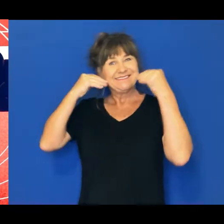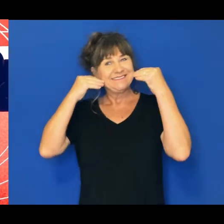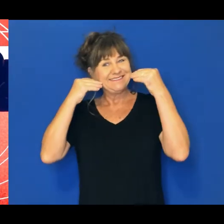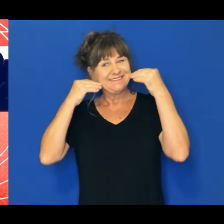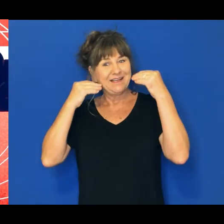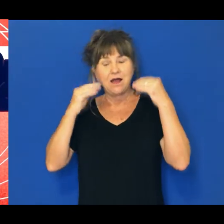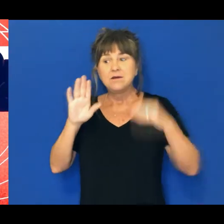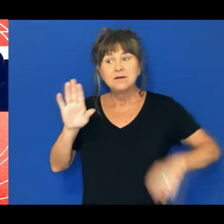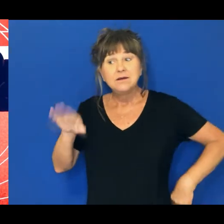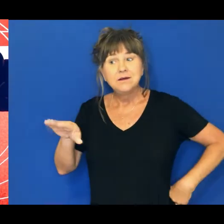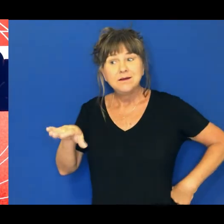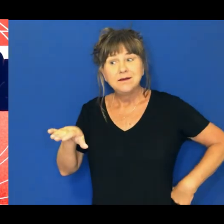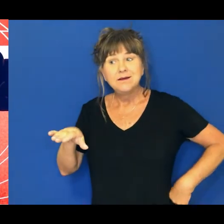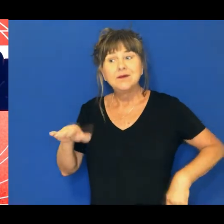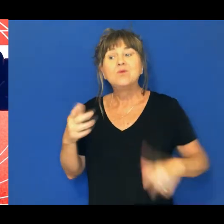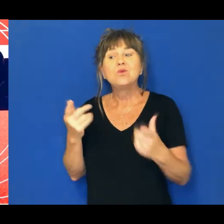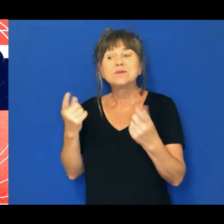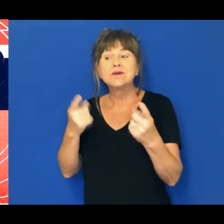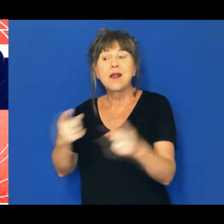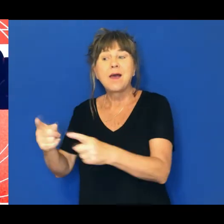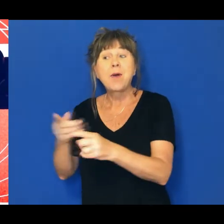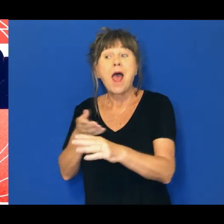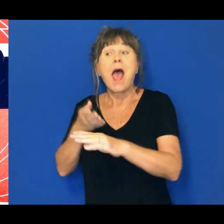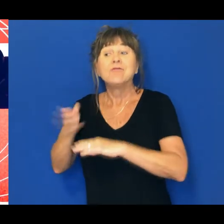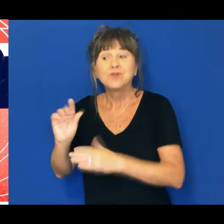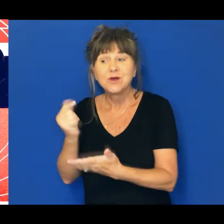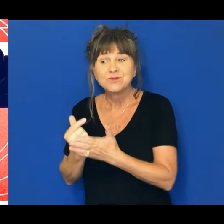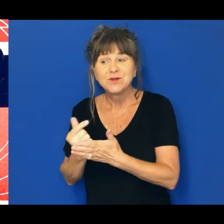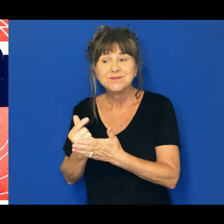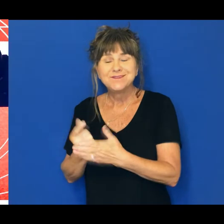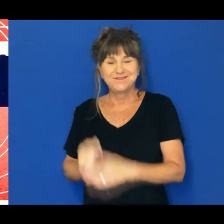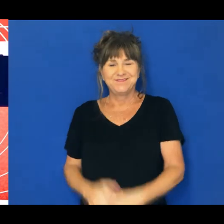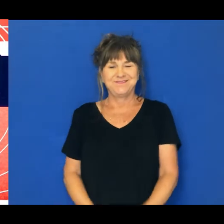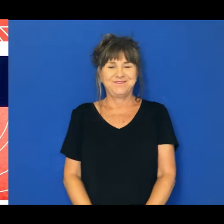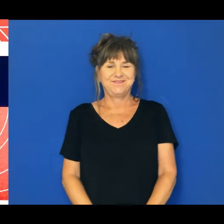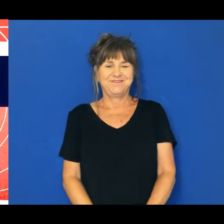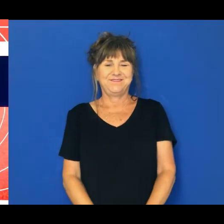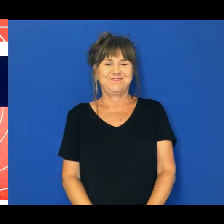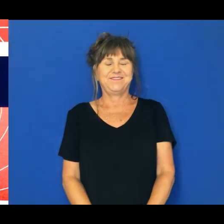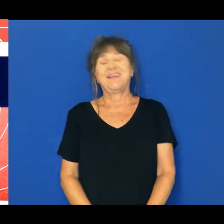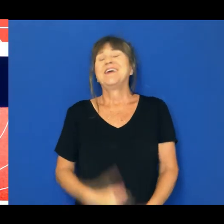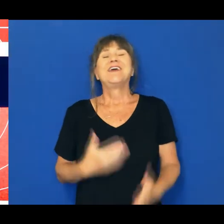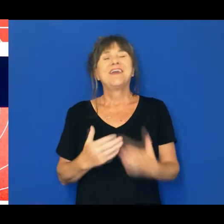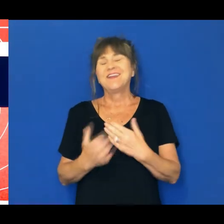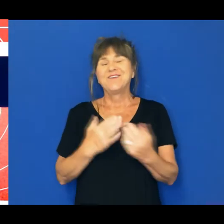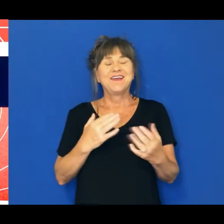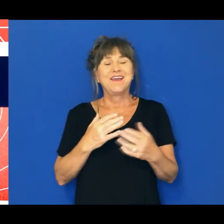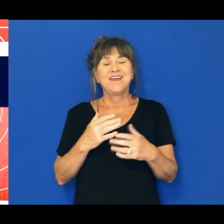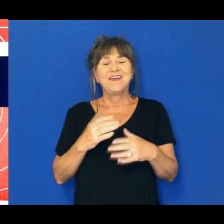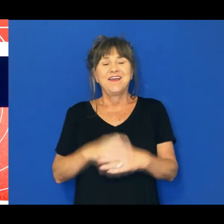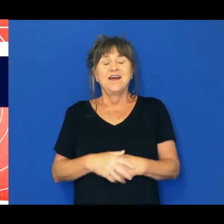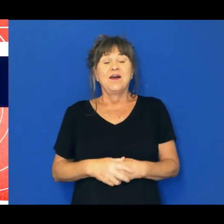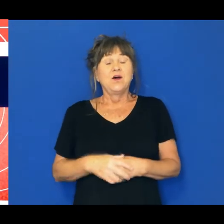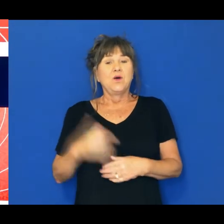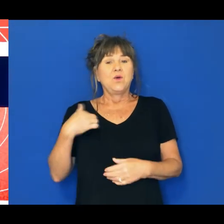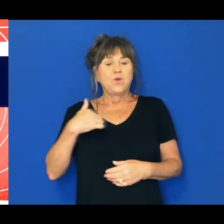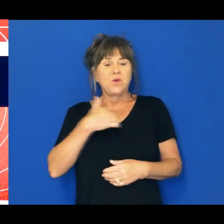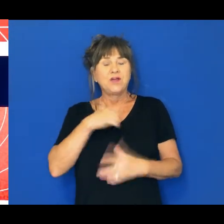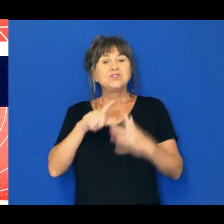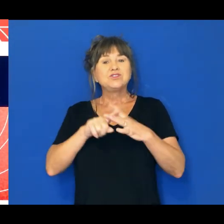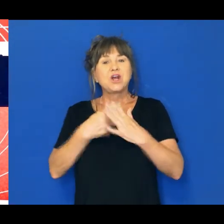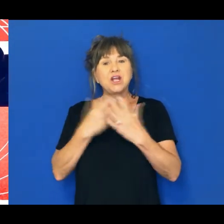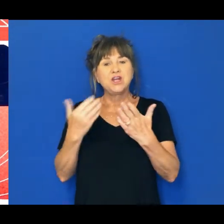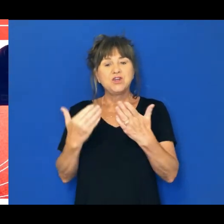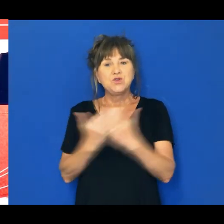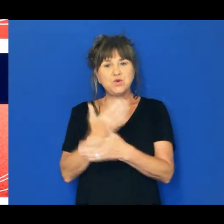gave, hey, what are you doing after graduation? That's what was going down after the fist bump. So anyways, want to celebrate that, but we are in a